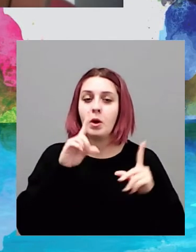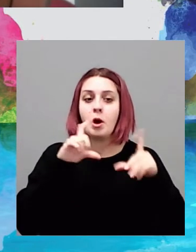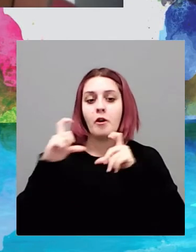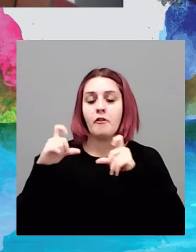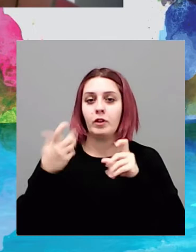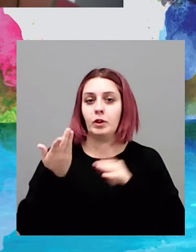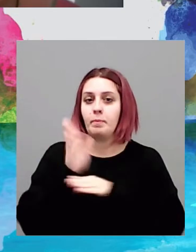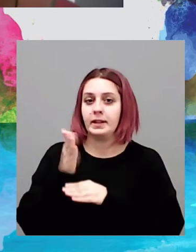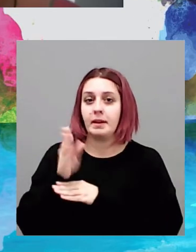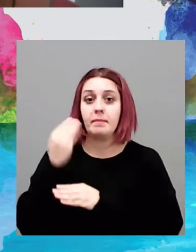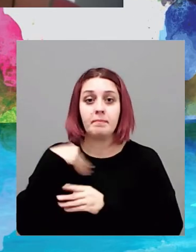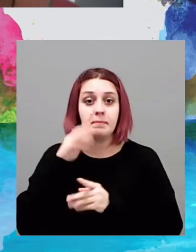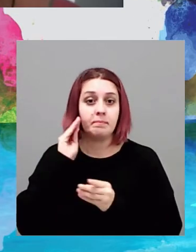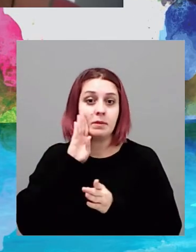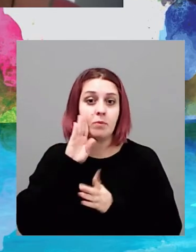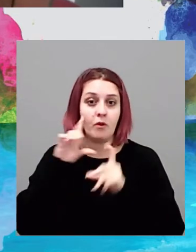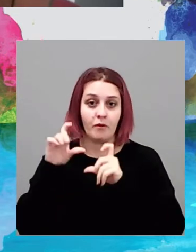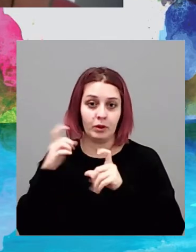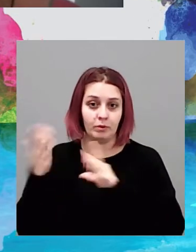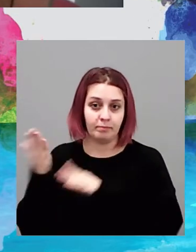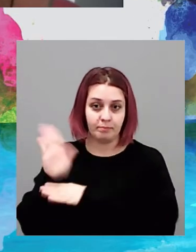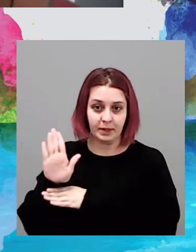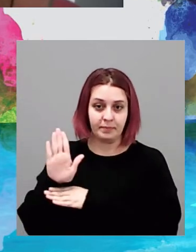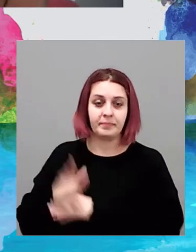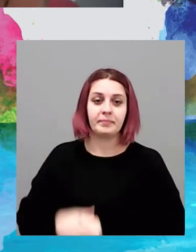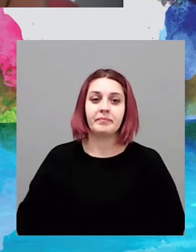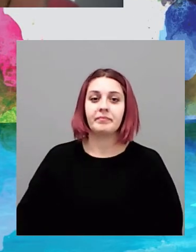tour for people with limited mobility.